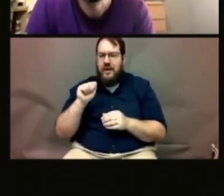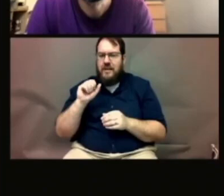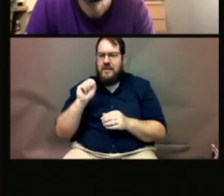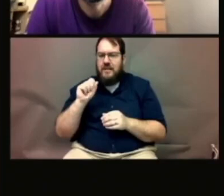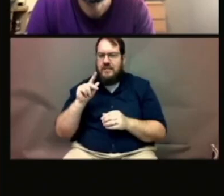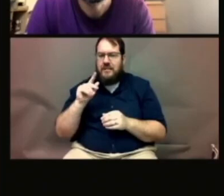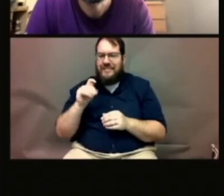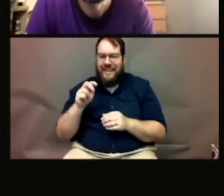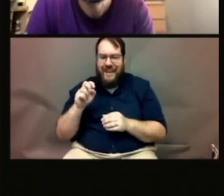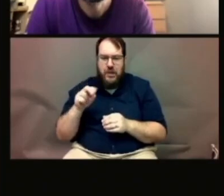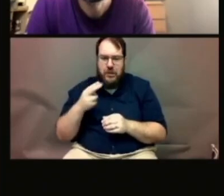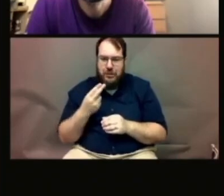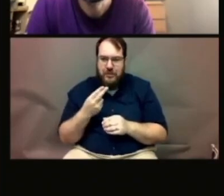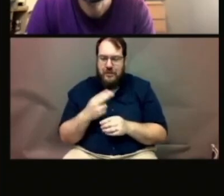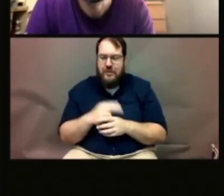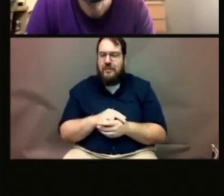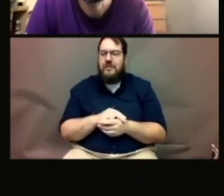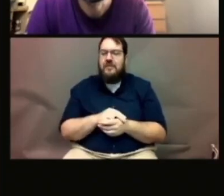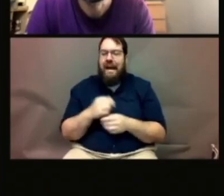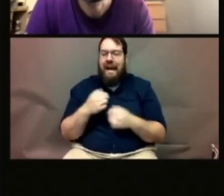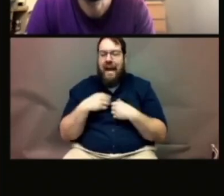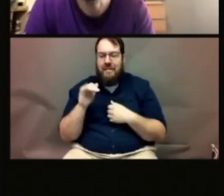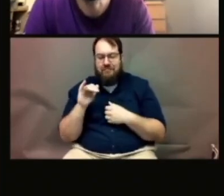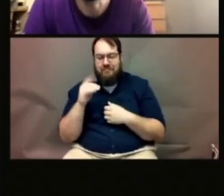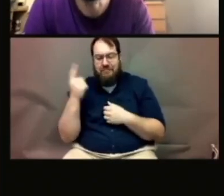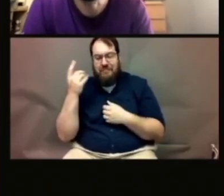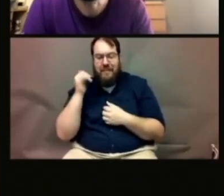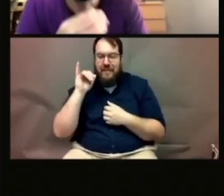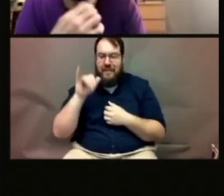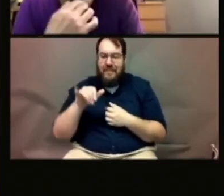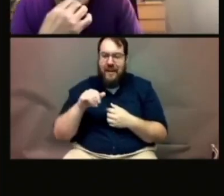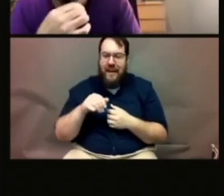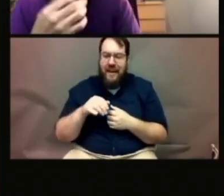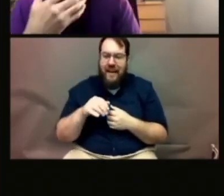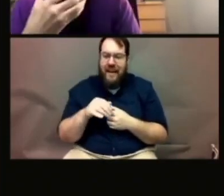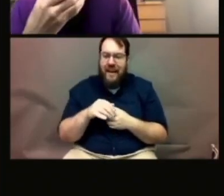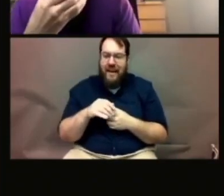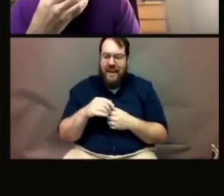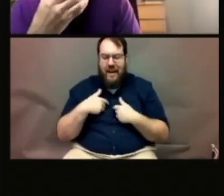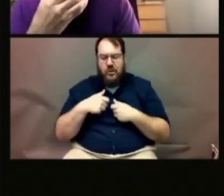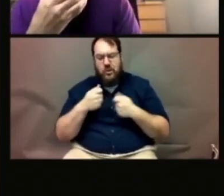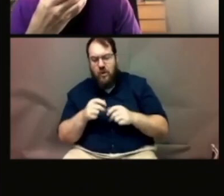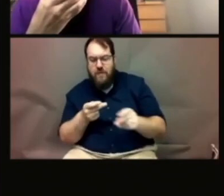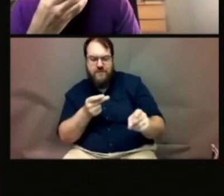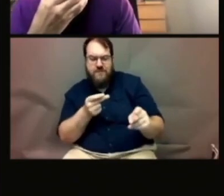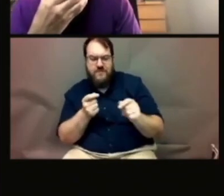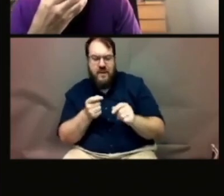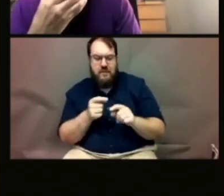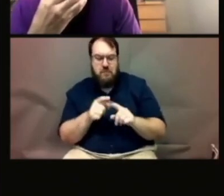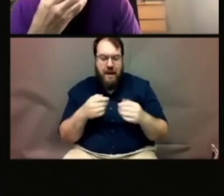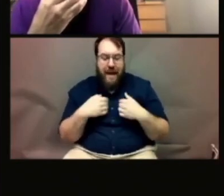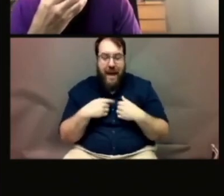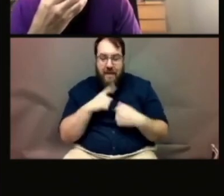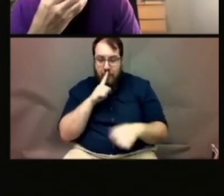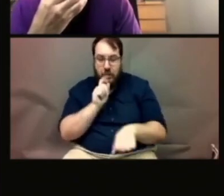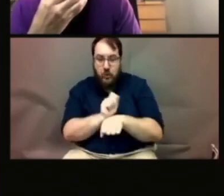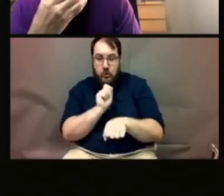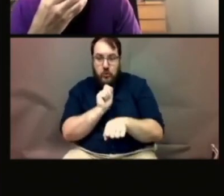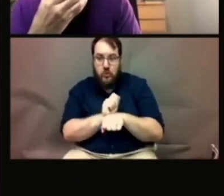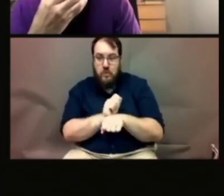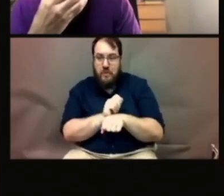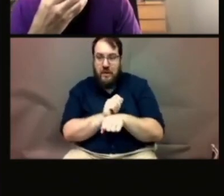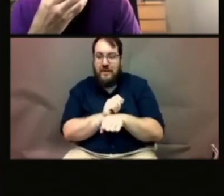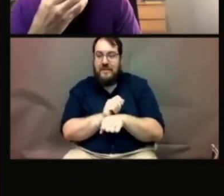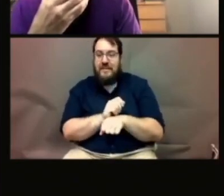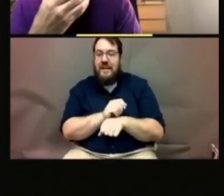or the mouse. Like when I have something like this, and I actually let me grab it real fast. I have an actual Etch-a-Sketch I built with